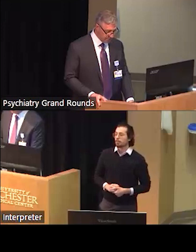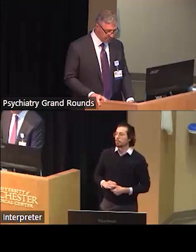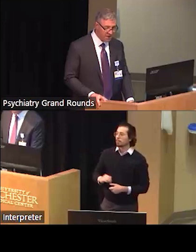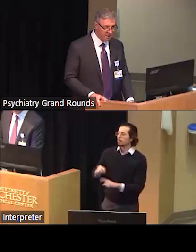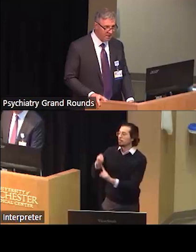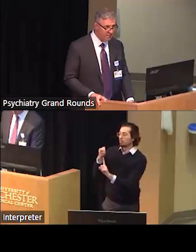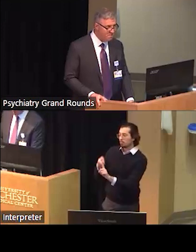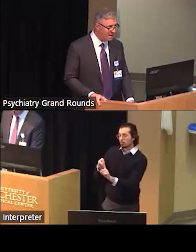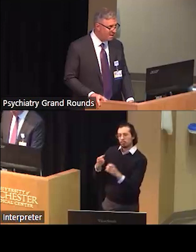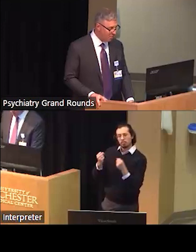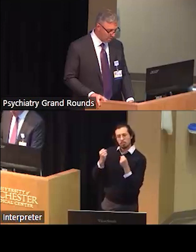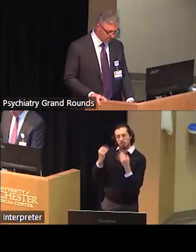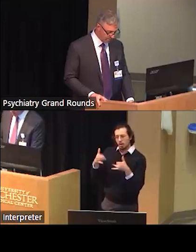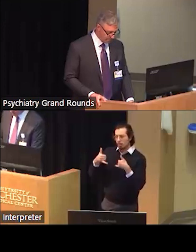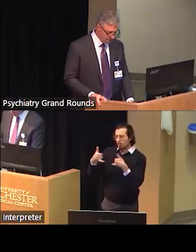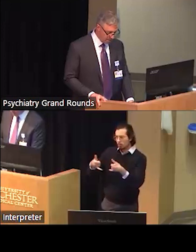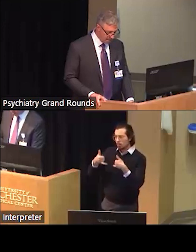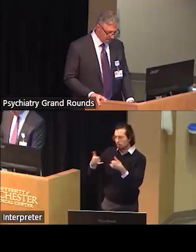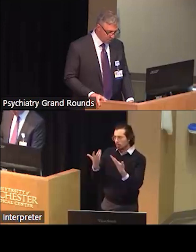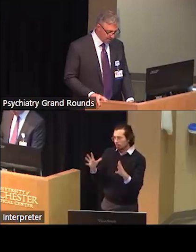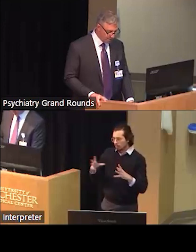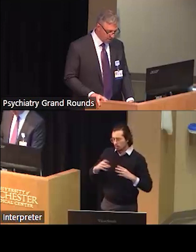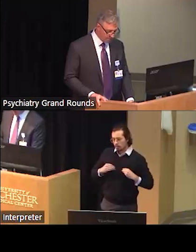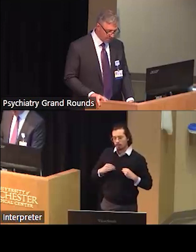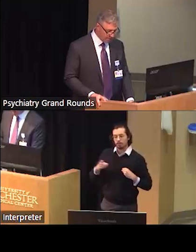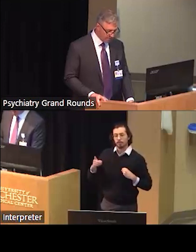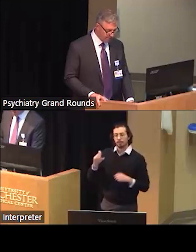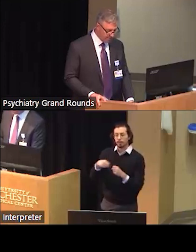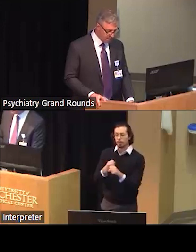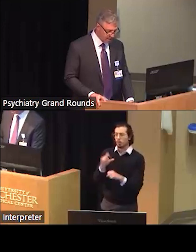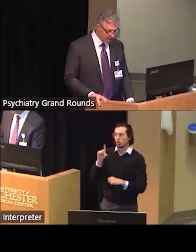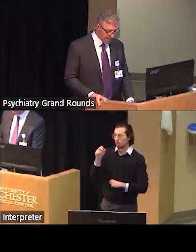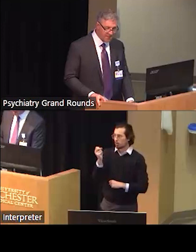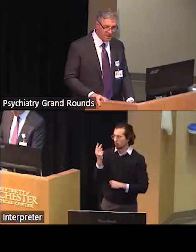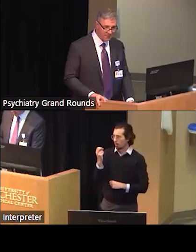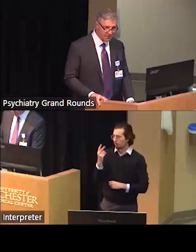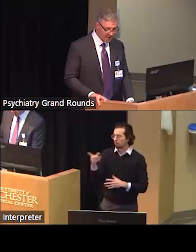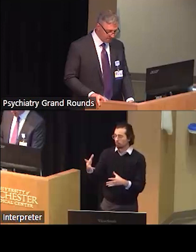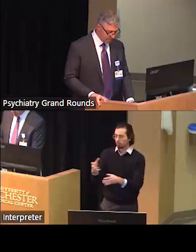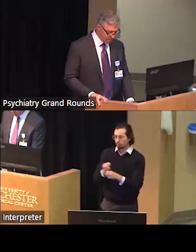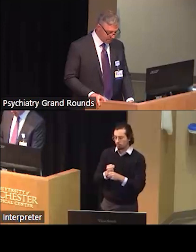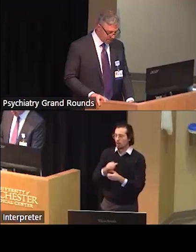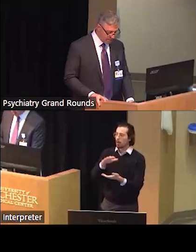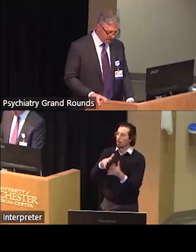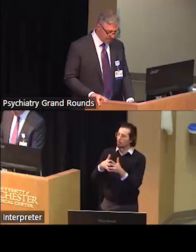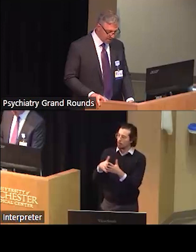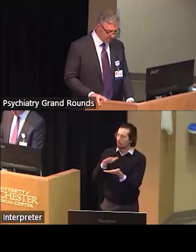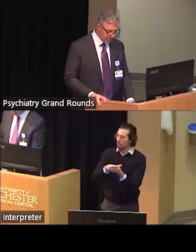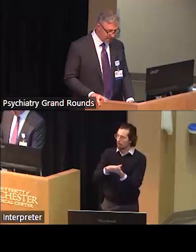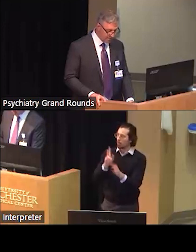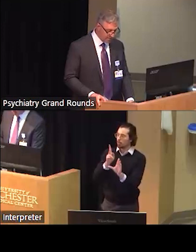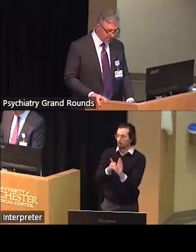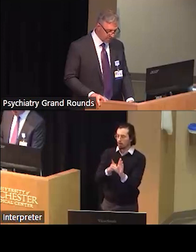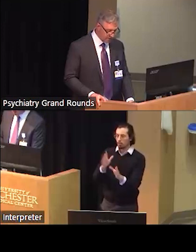is a recipient of many awards. In 2012, he received the American Academy of Psychiatry and Law,